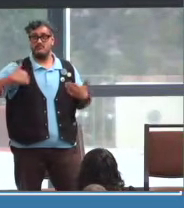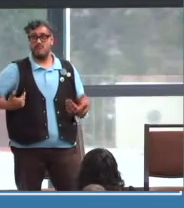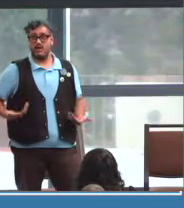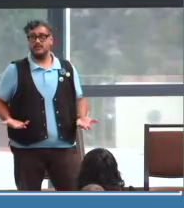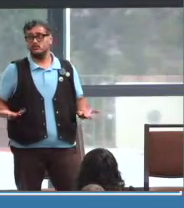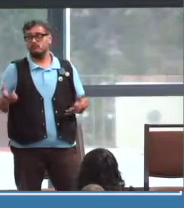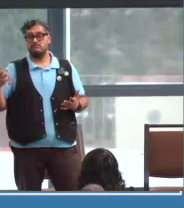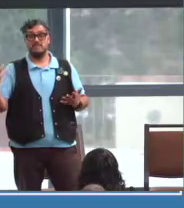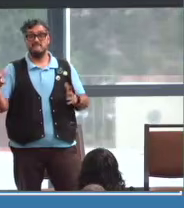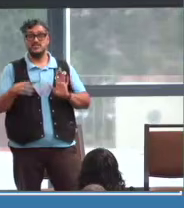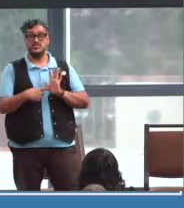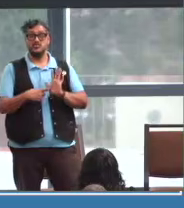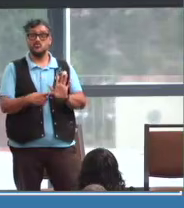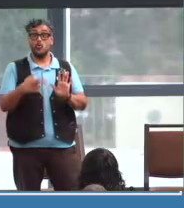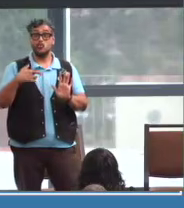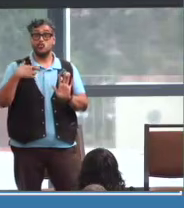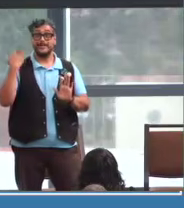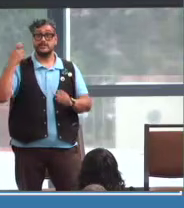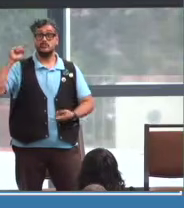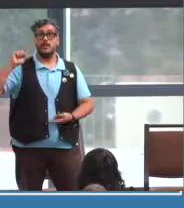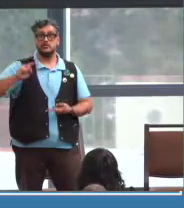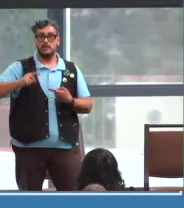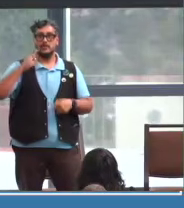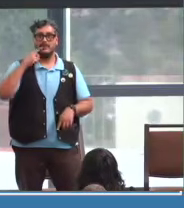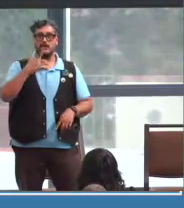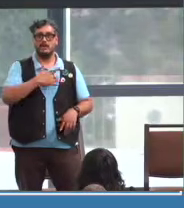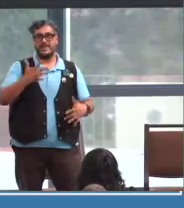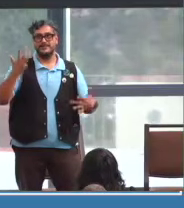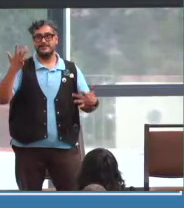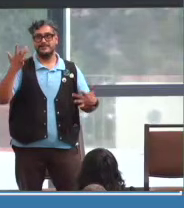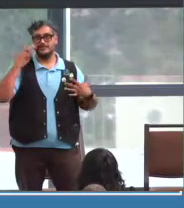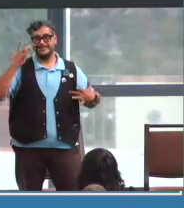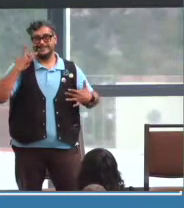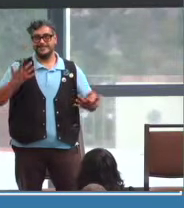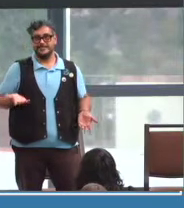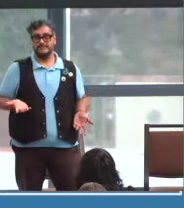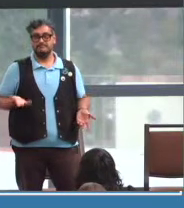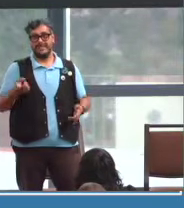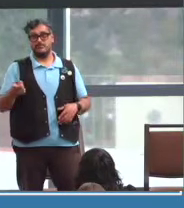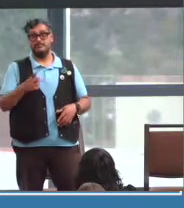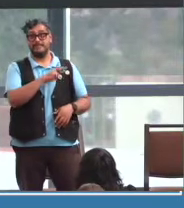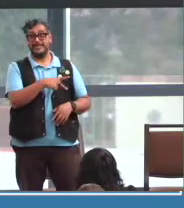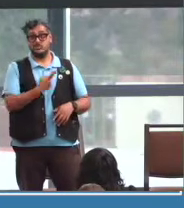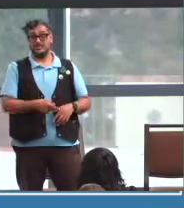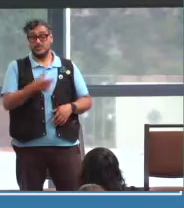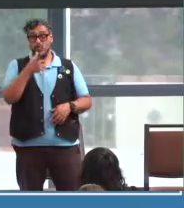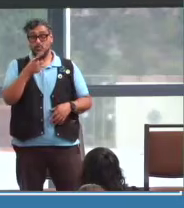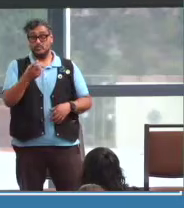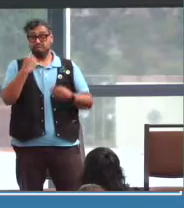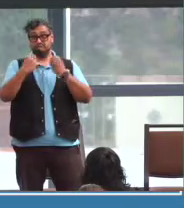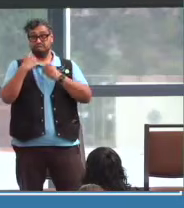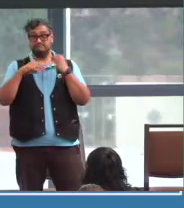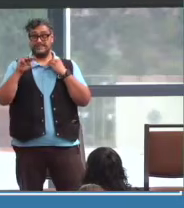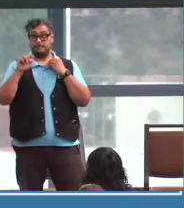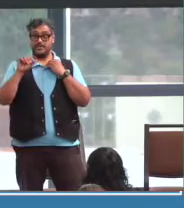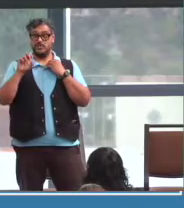they showed that there was a relative risk reduction in cardiovascular disease in these patients, in the patients that were on the Mediterranean and